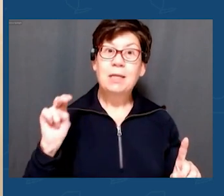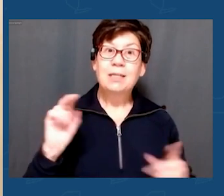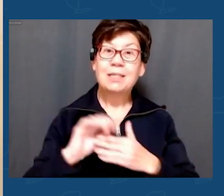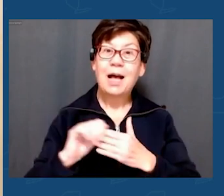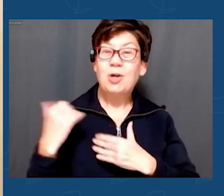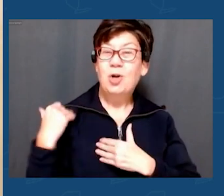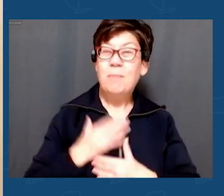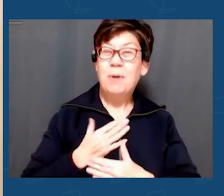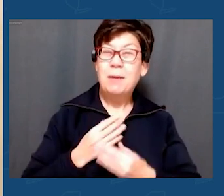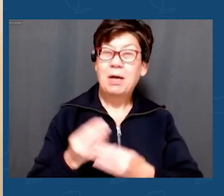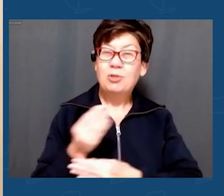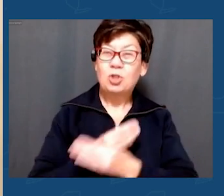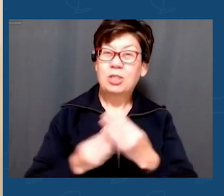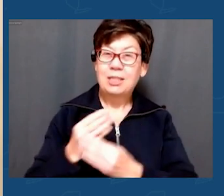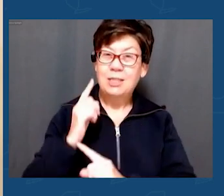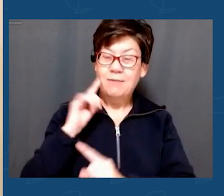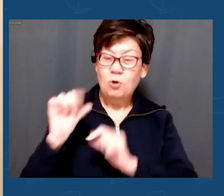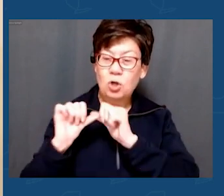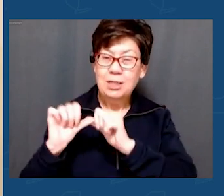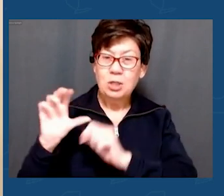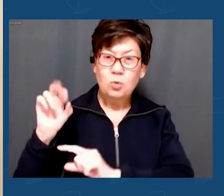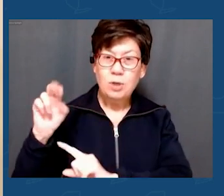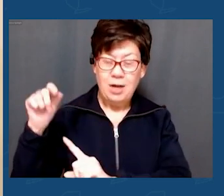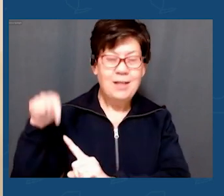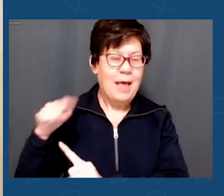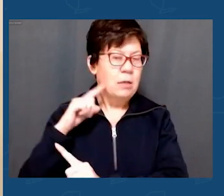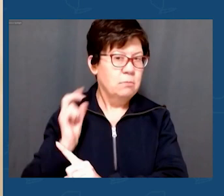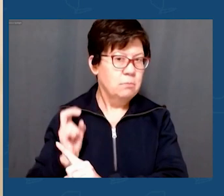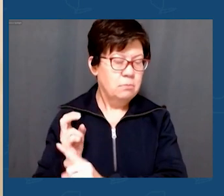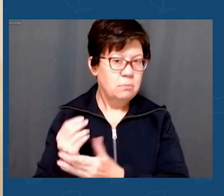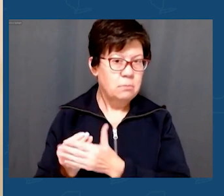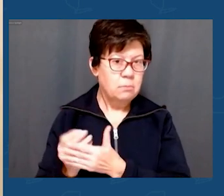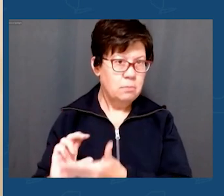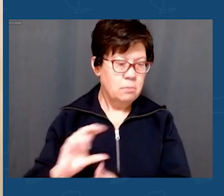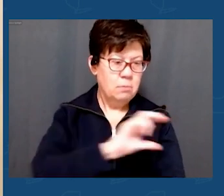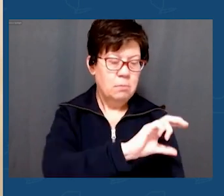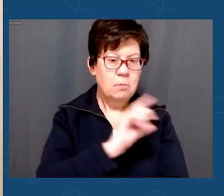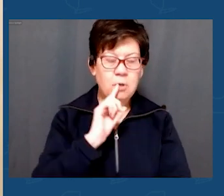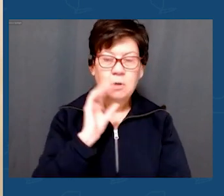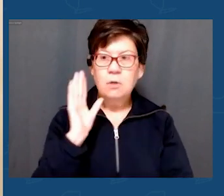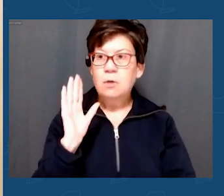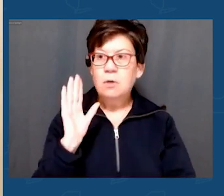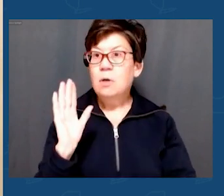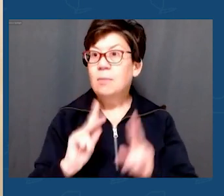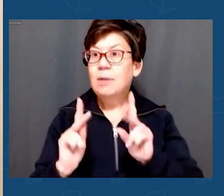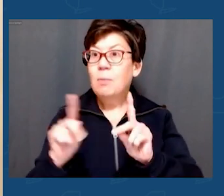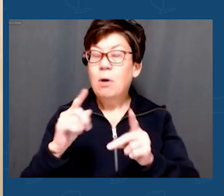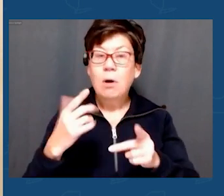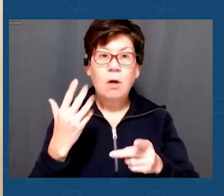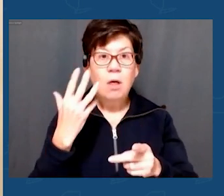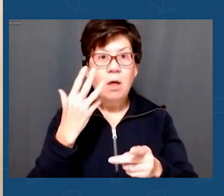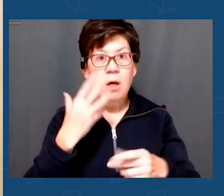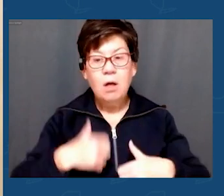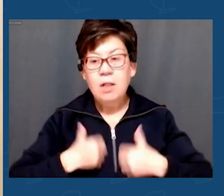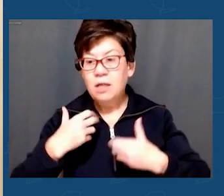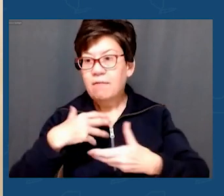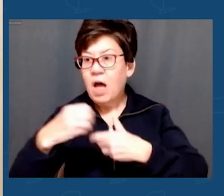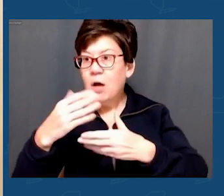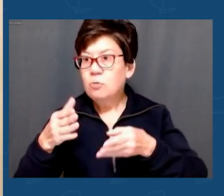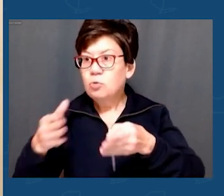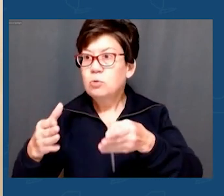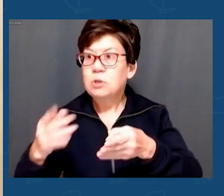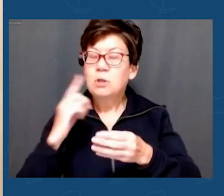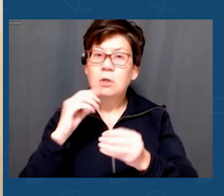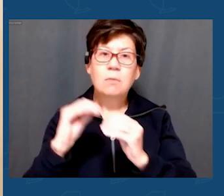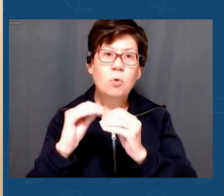continuum of care, everything from more beds for people on the streets so they can get the support they need in hospitals, support for people